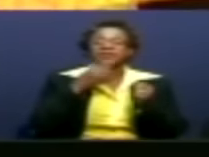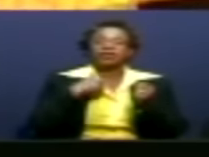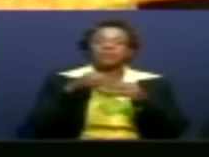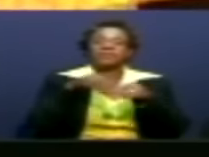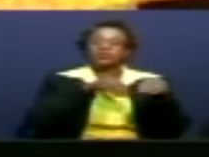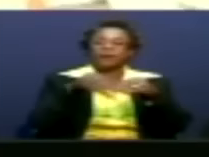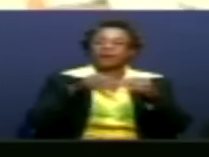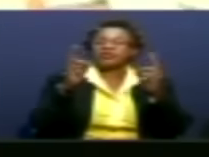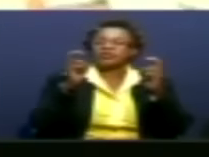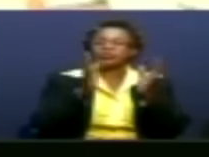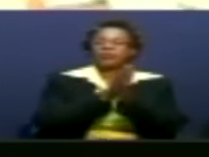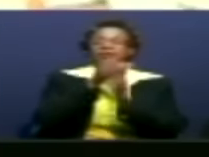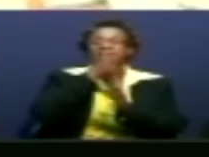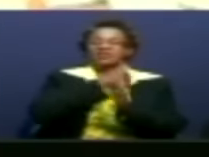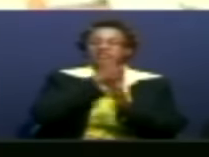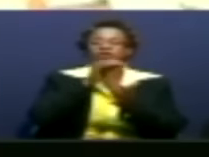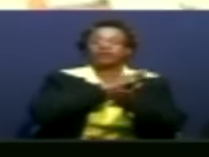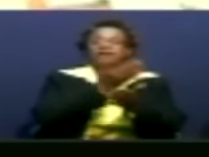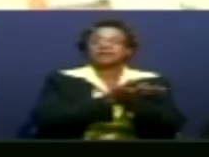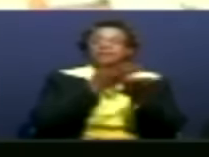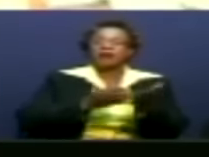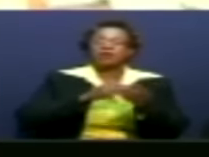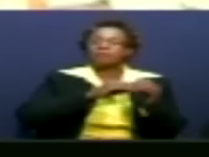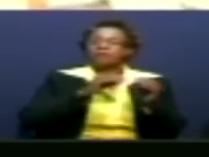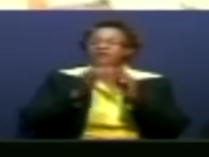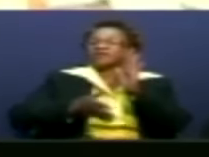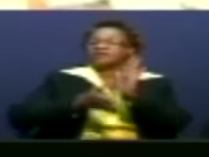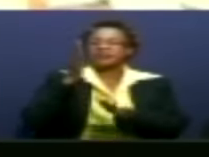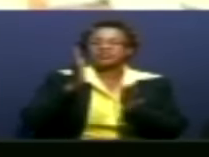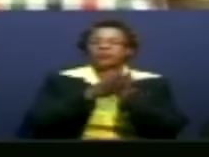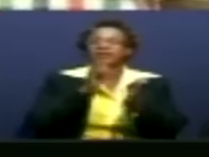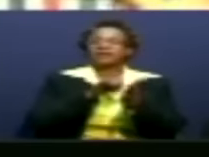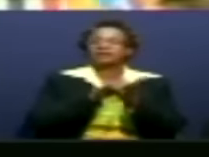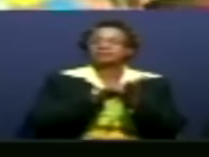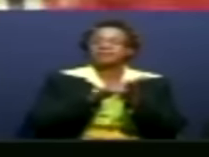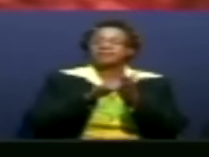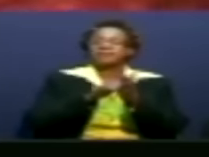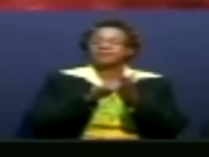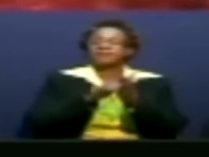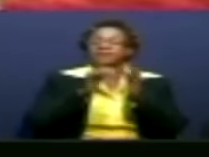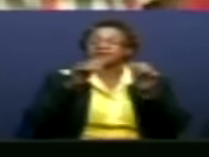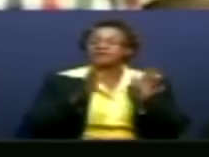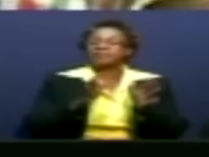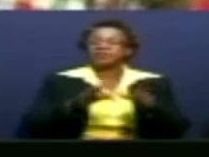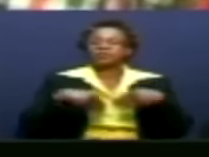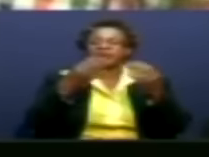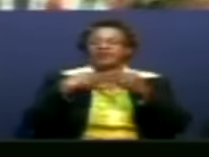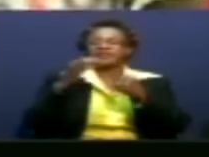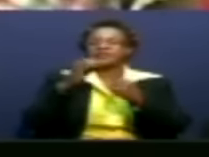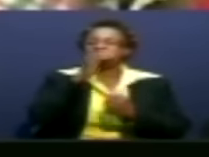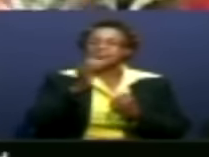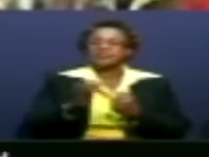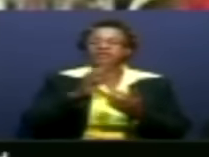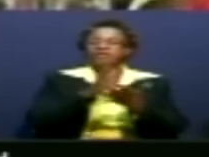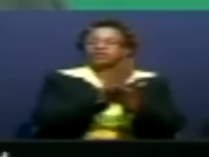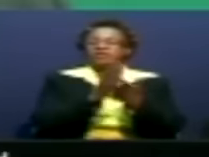the issue with privatization authority and moving fast on that. MP Adan Root said farmers would be given 80% shares of the New